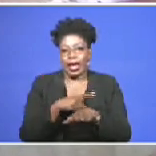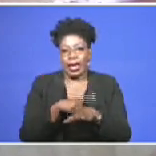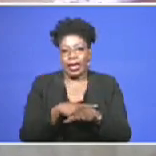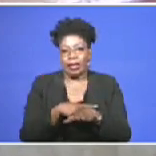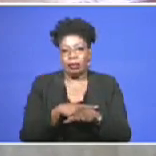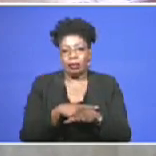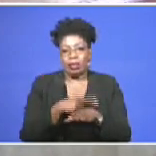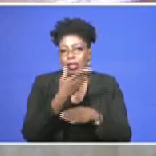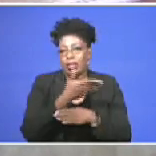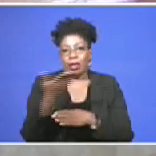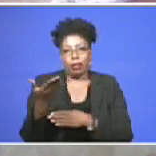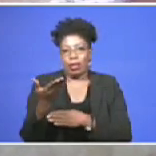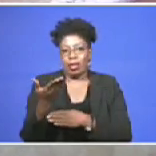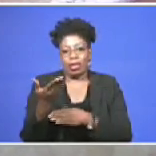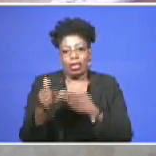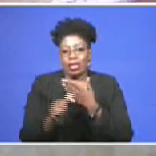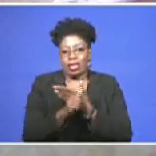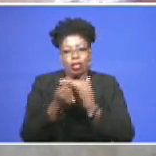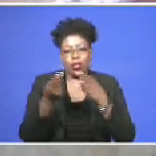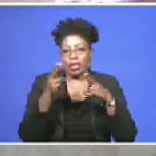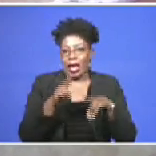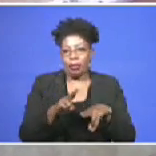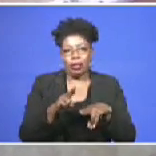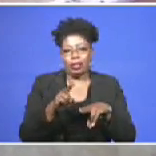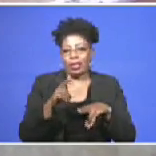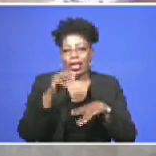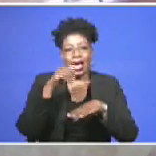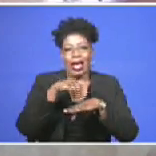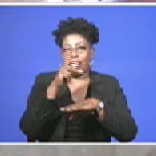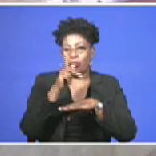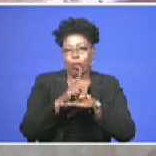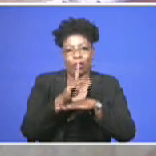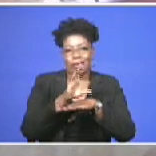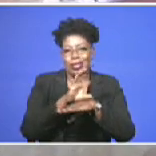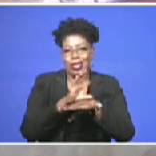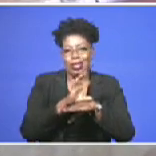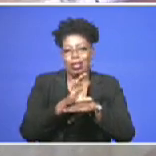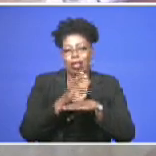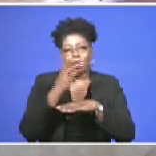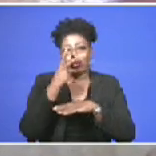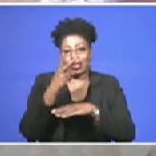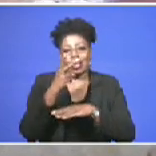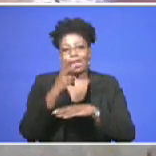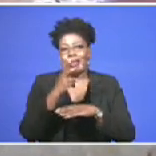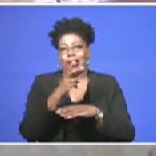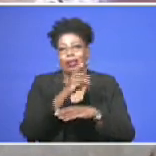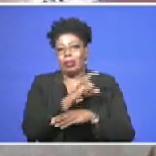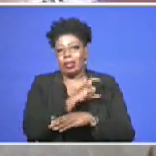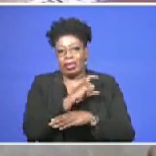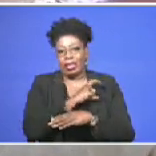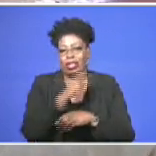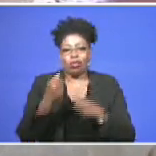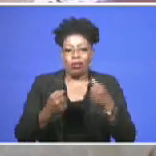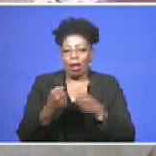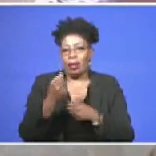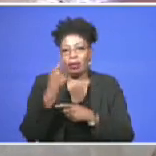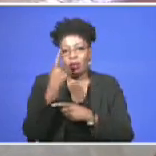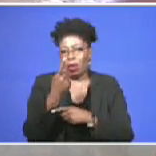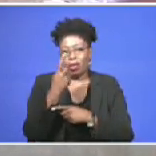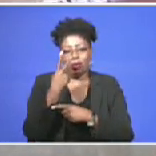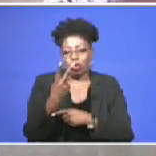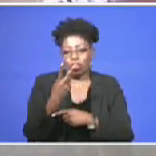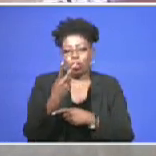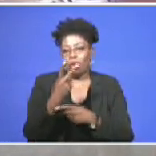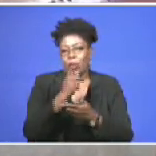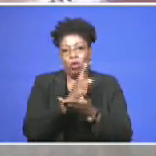say something dangerous happened on Potoski, you would have officers circle the environment for maybe about 2 weeks, 3 weeks, something like